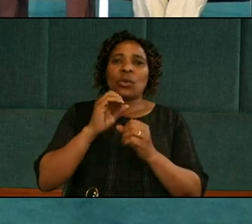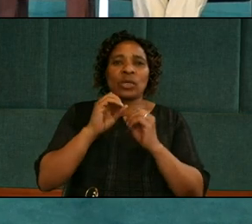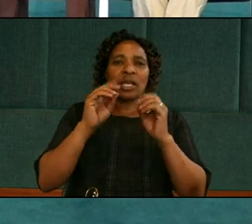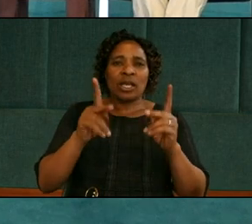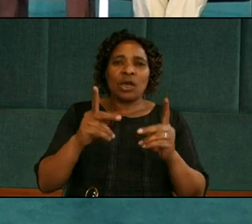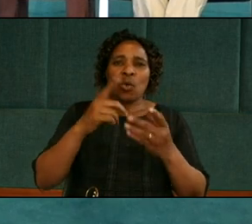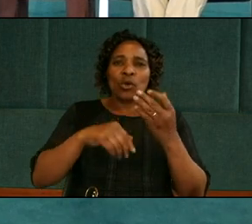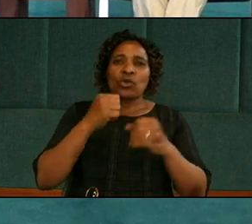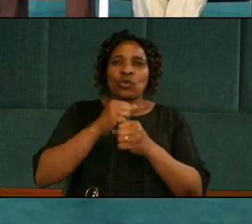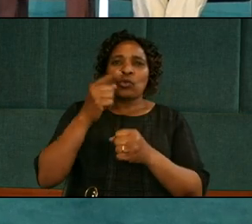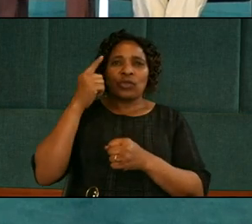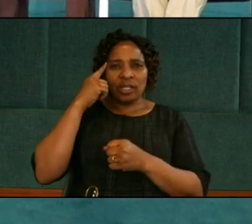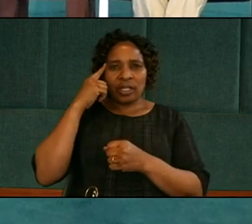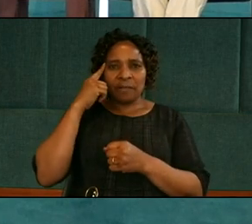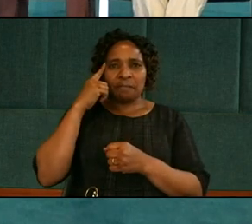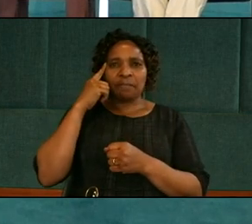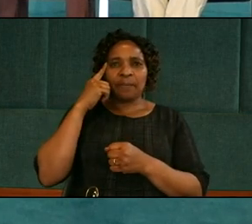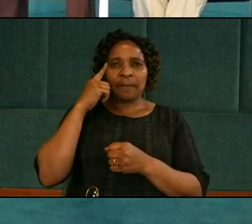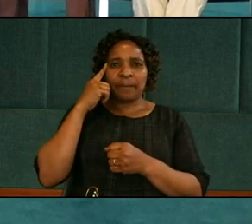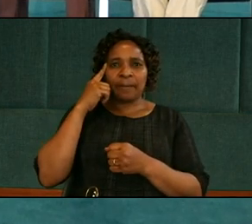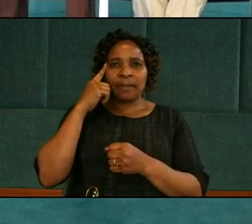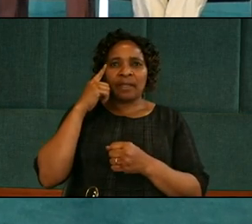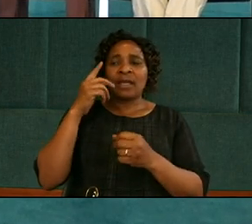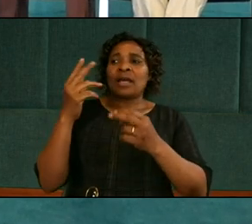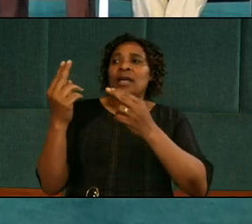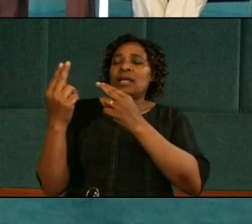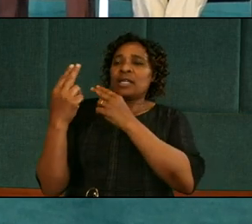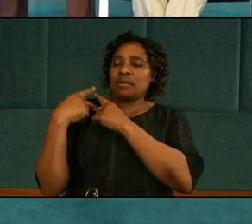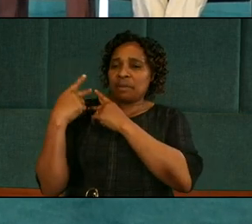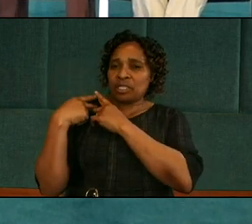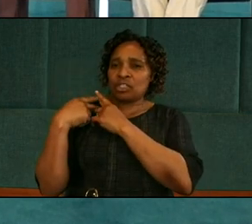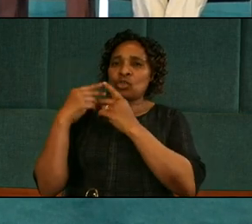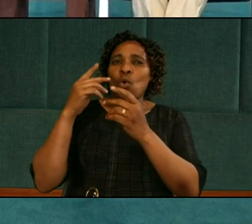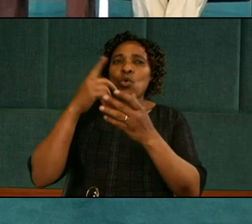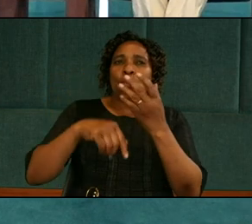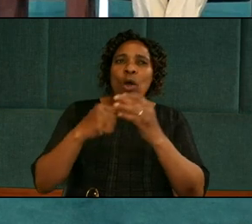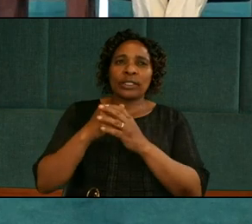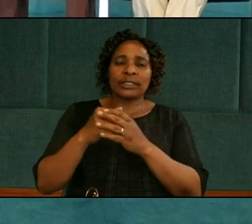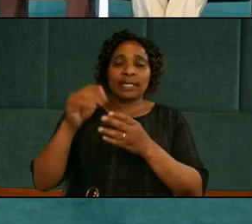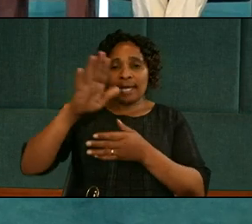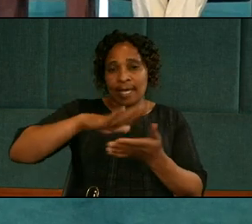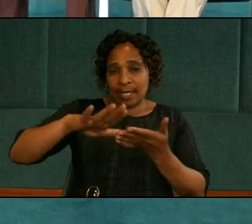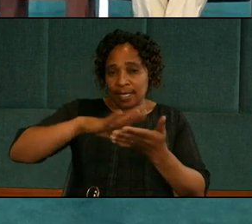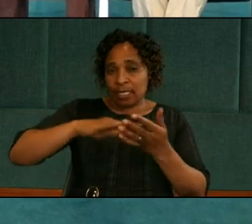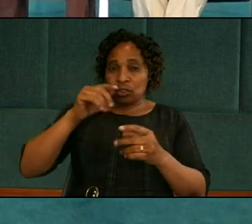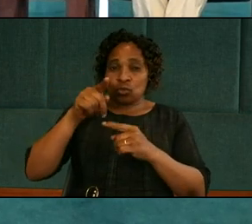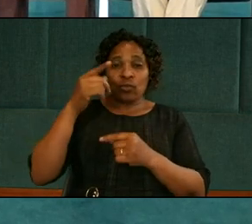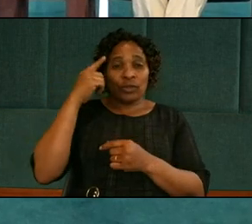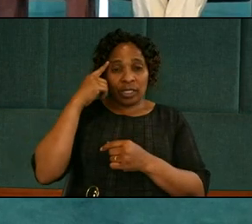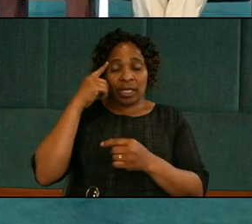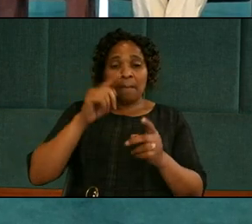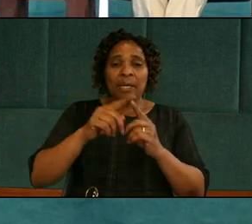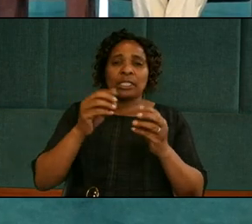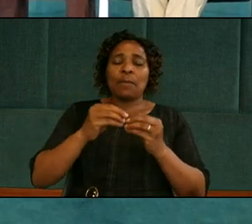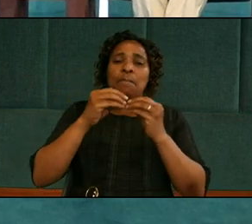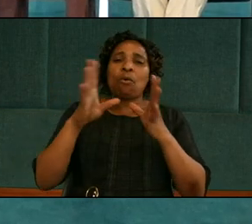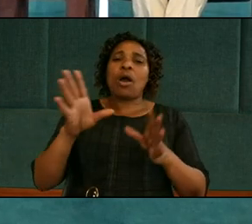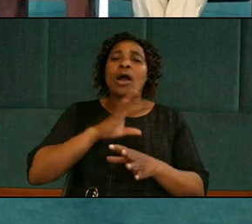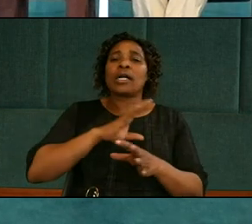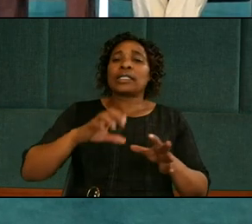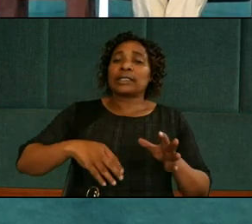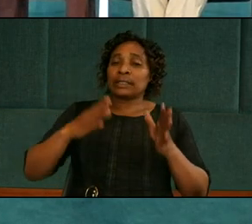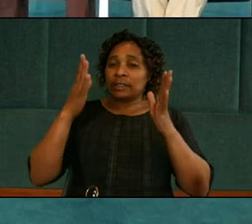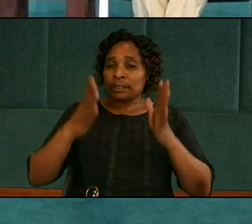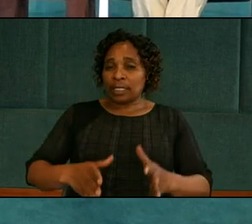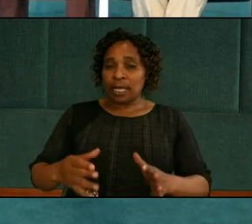What do you think, Gideon? It depends on what perspective you take on this, but I think the more Christian approach to